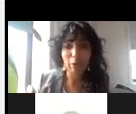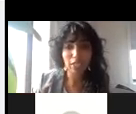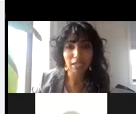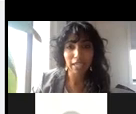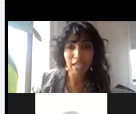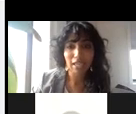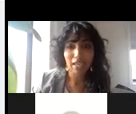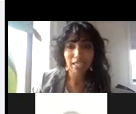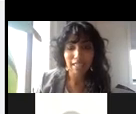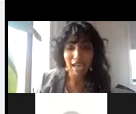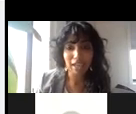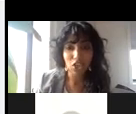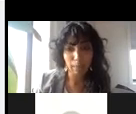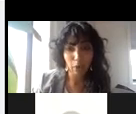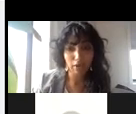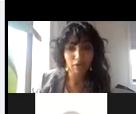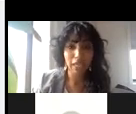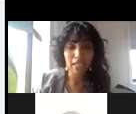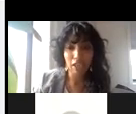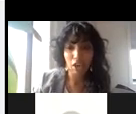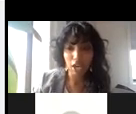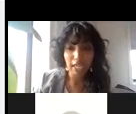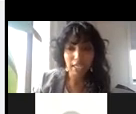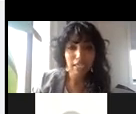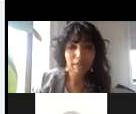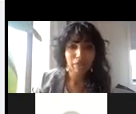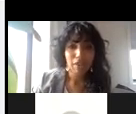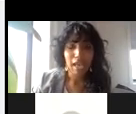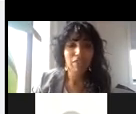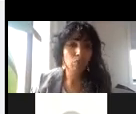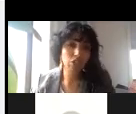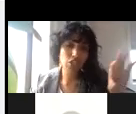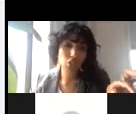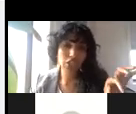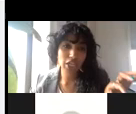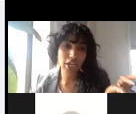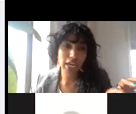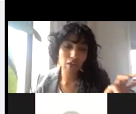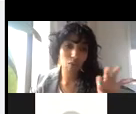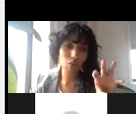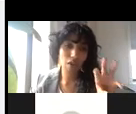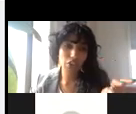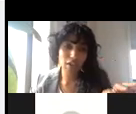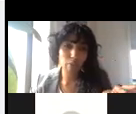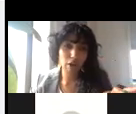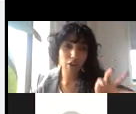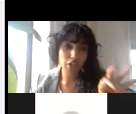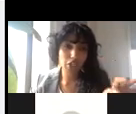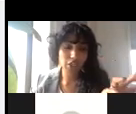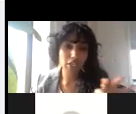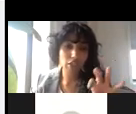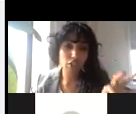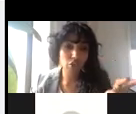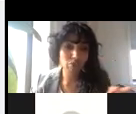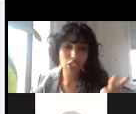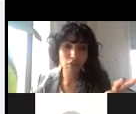has posted a link to that Jamboard if you can click on it. And then we're just screen sharing the Jamboard on your